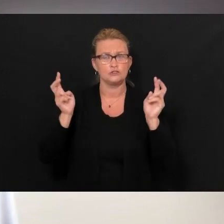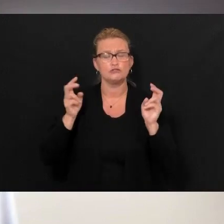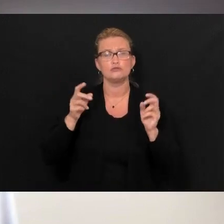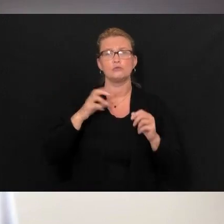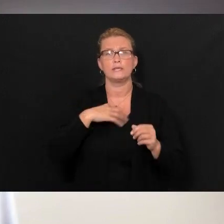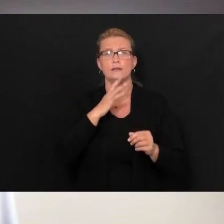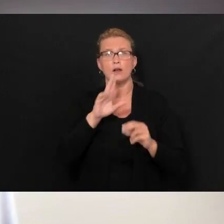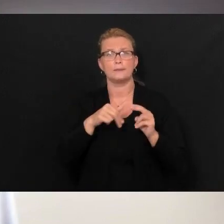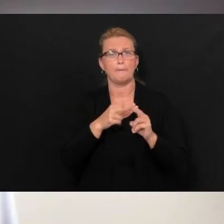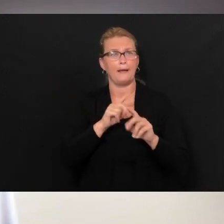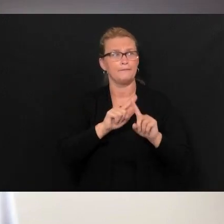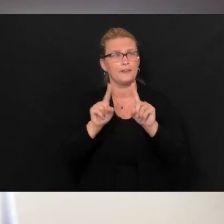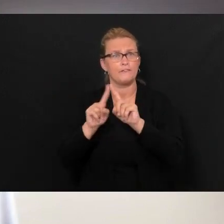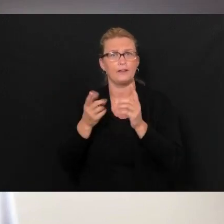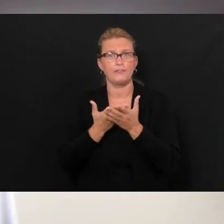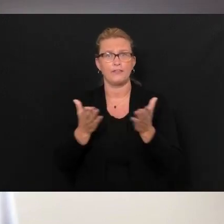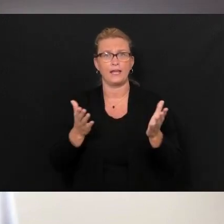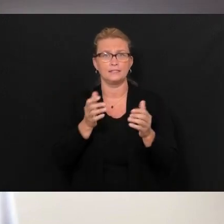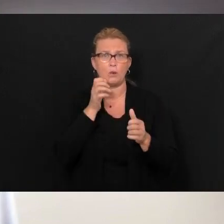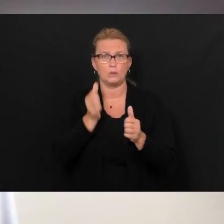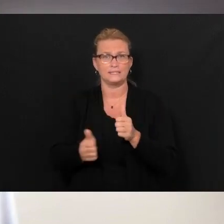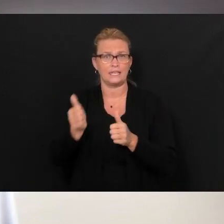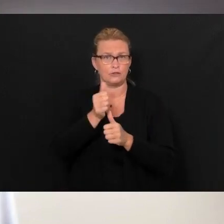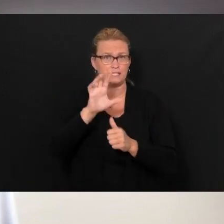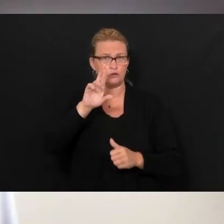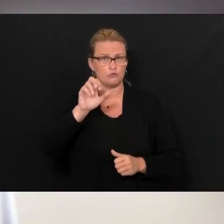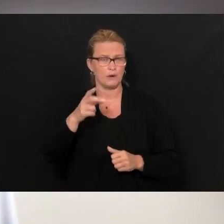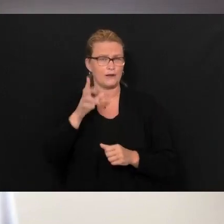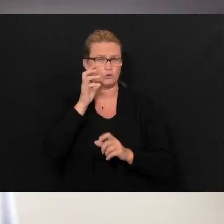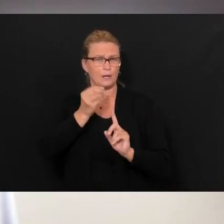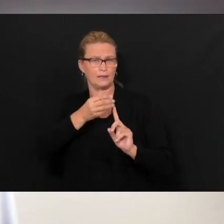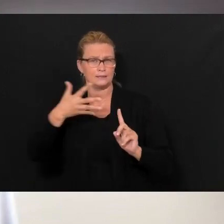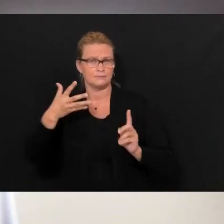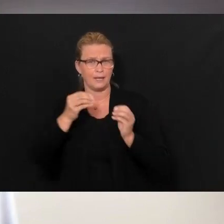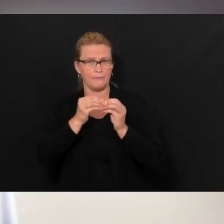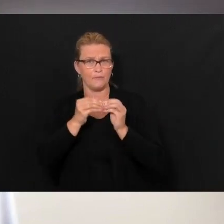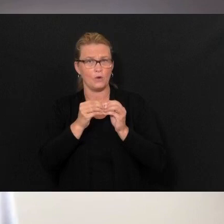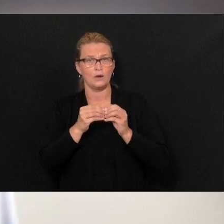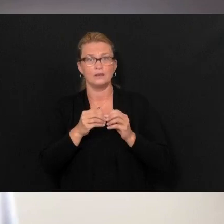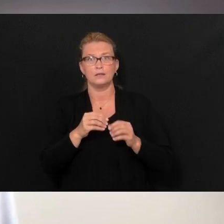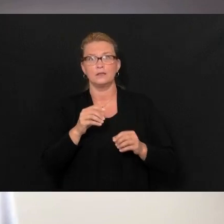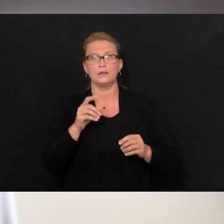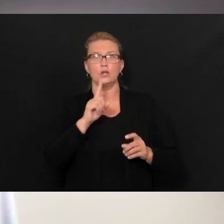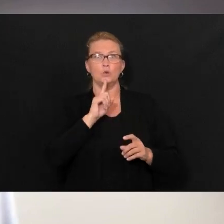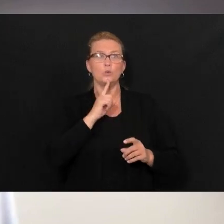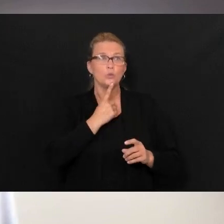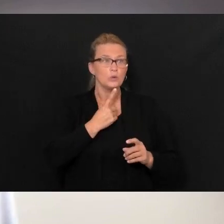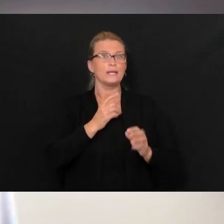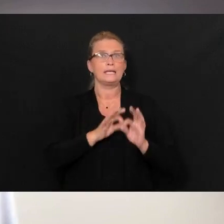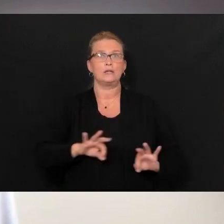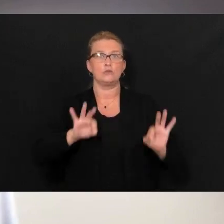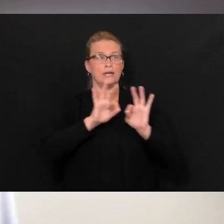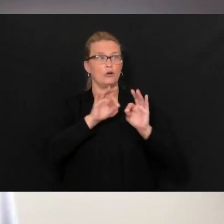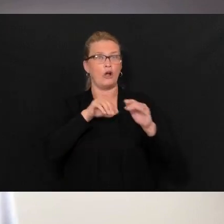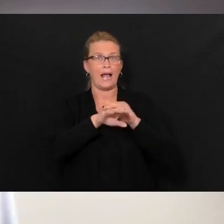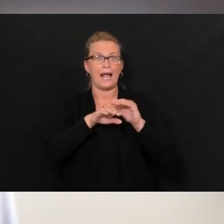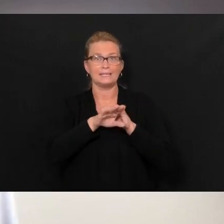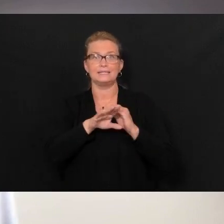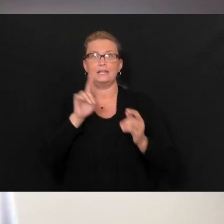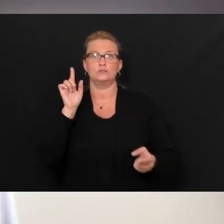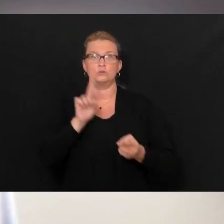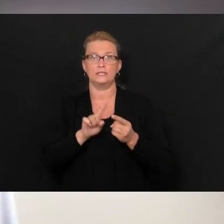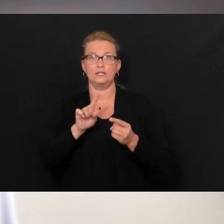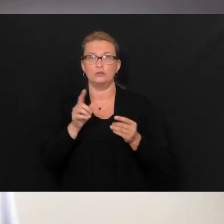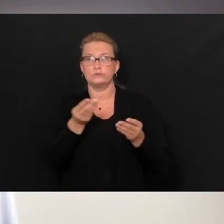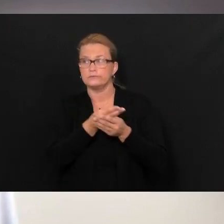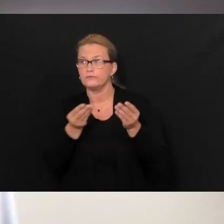be coming that Secretary Crouch can elaborate on here in a minute related to critical access hospitals and reverse flow, some additional